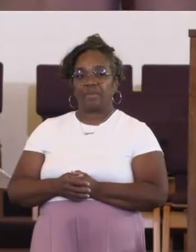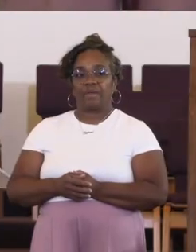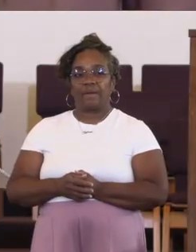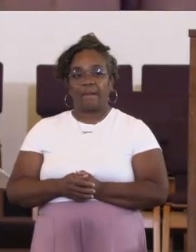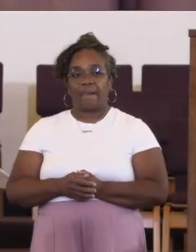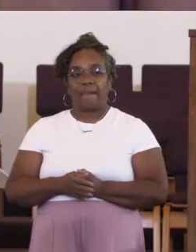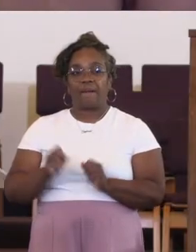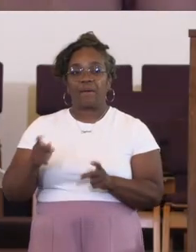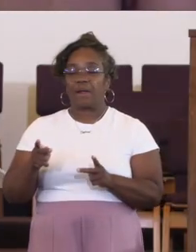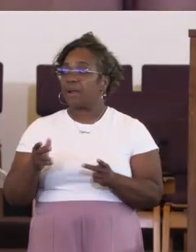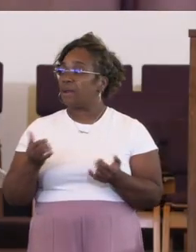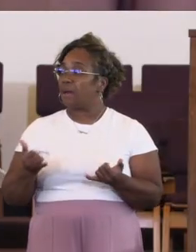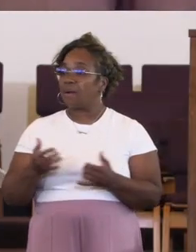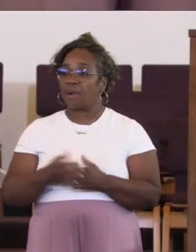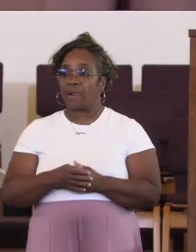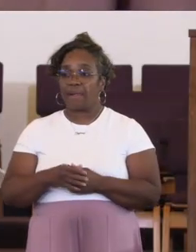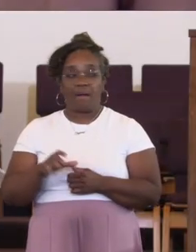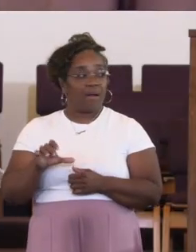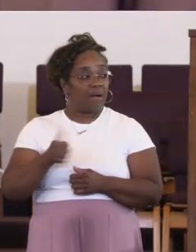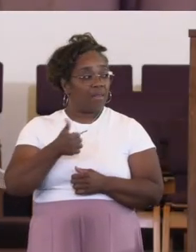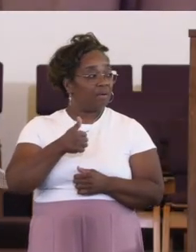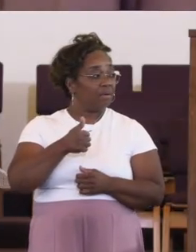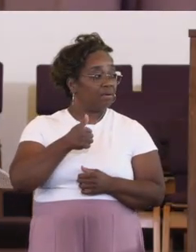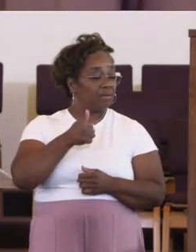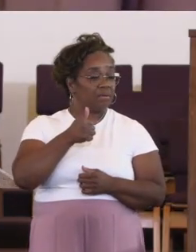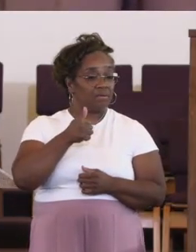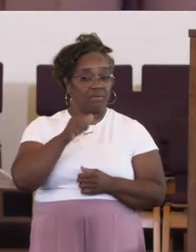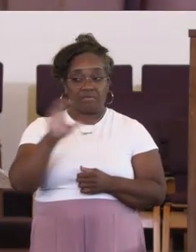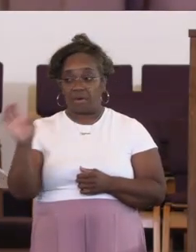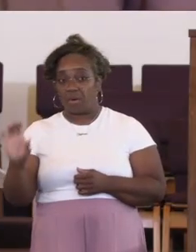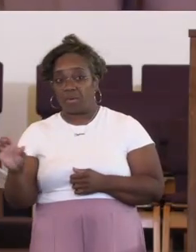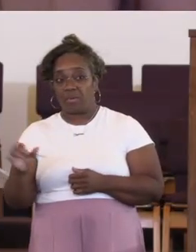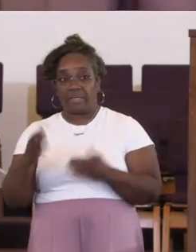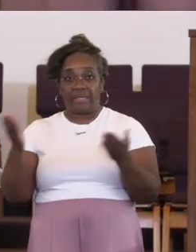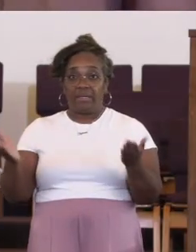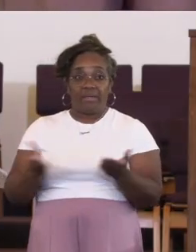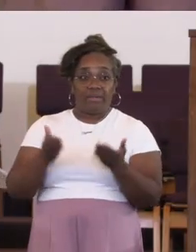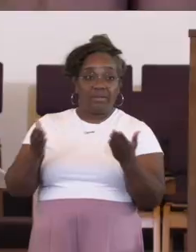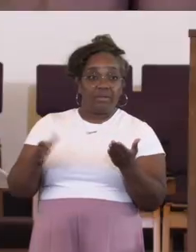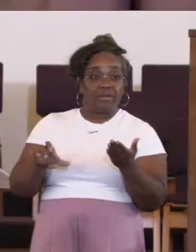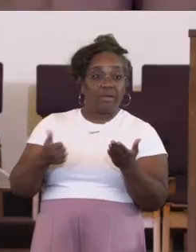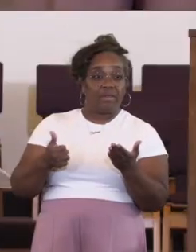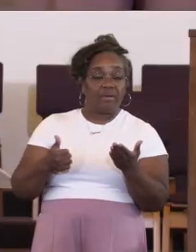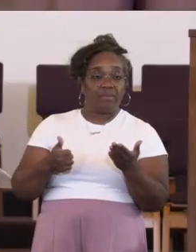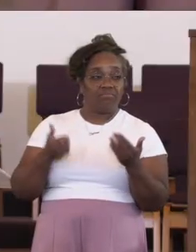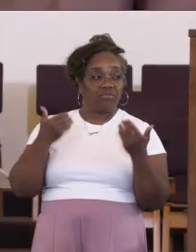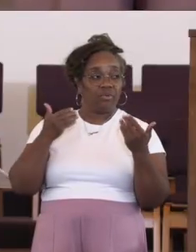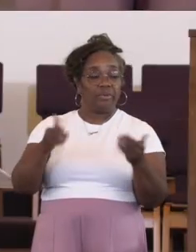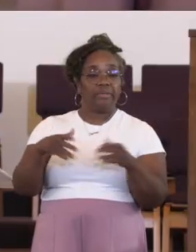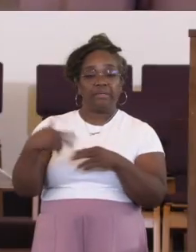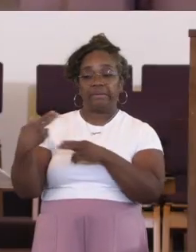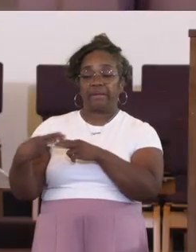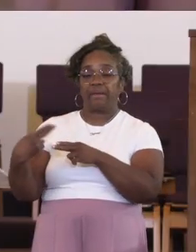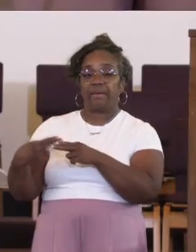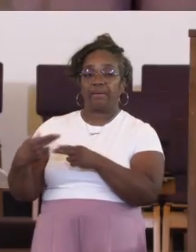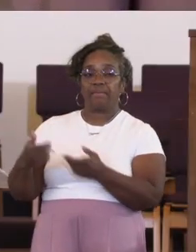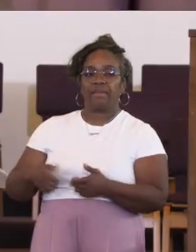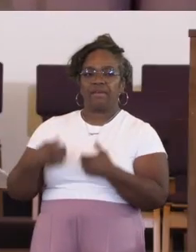All right. Anybody else on the phone? Anybody else here? Go ahead. Tell us your name, what neighborhood you're